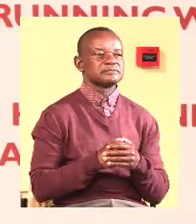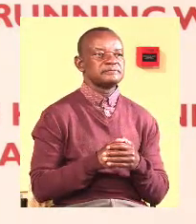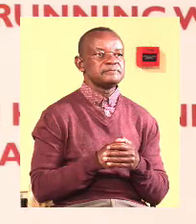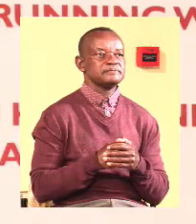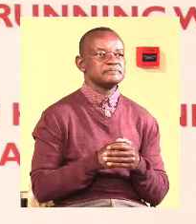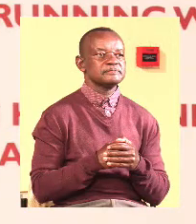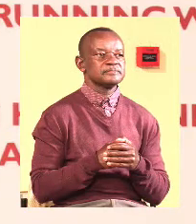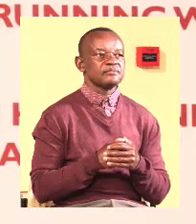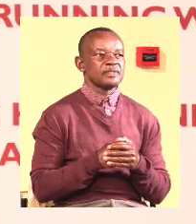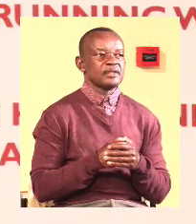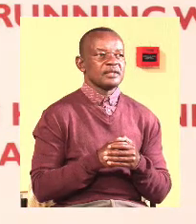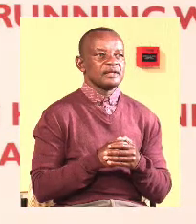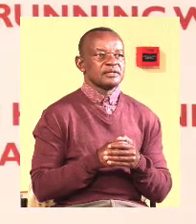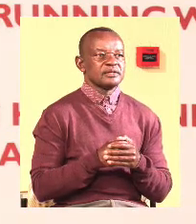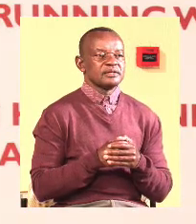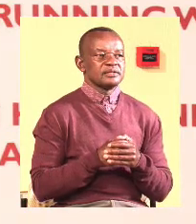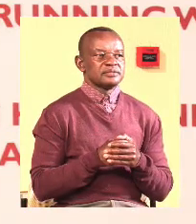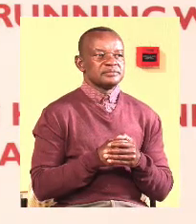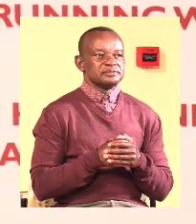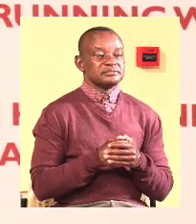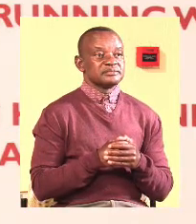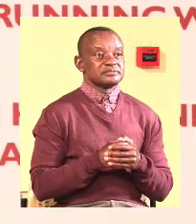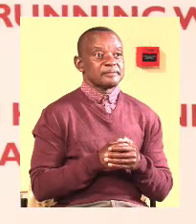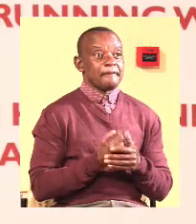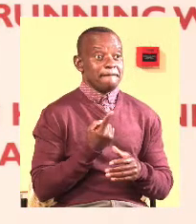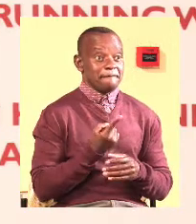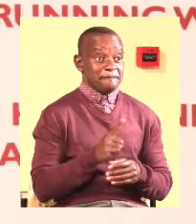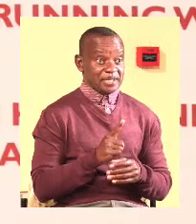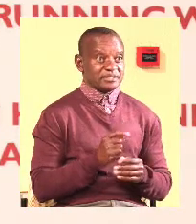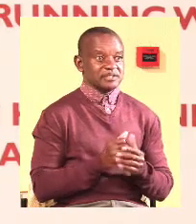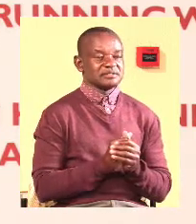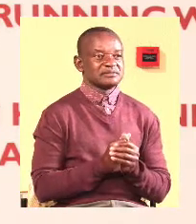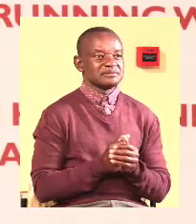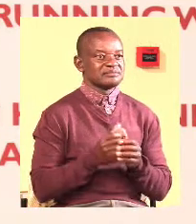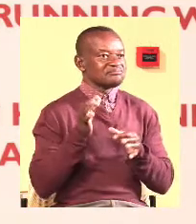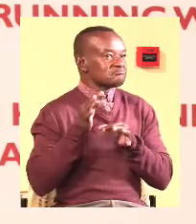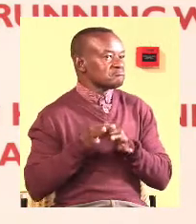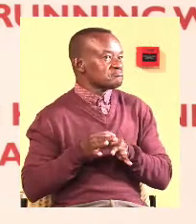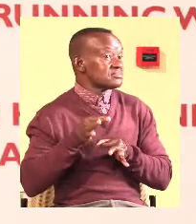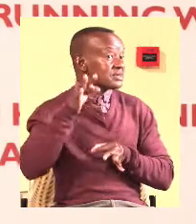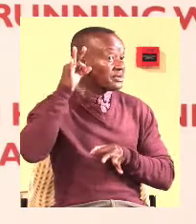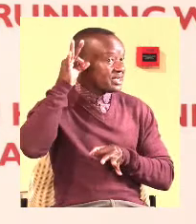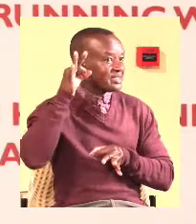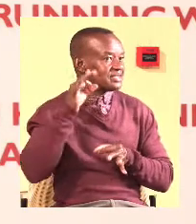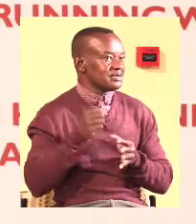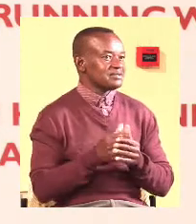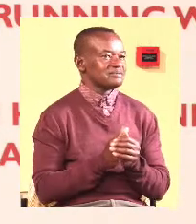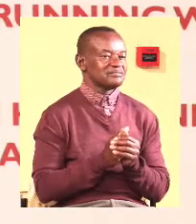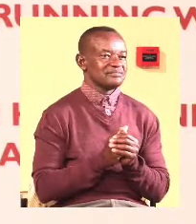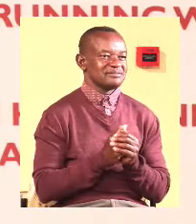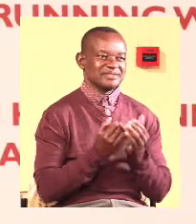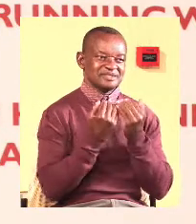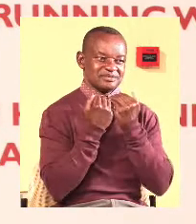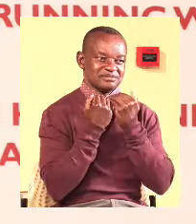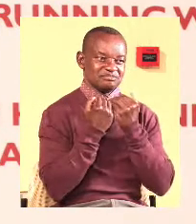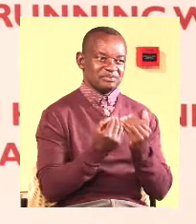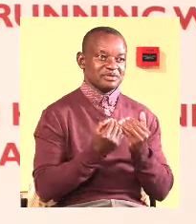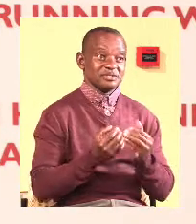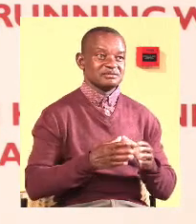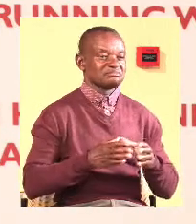the message out there. But the radios, that is very, very effective. And I should say that we